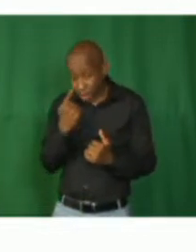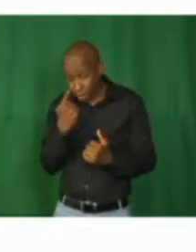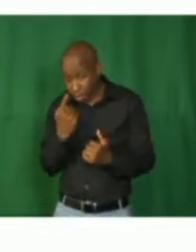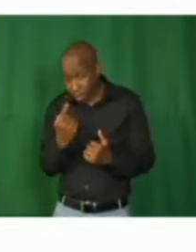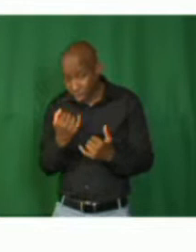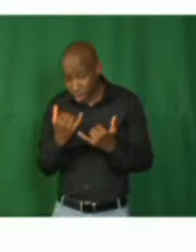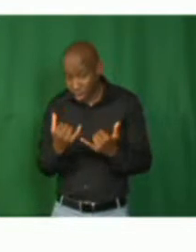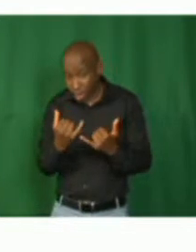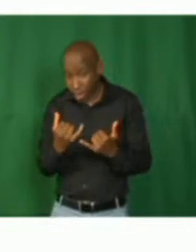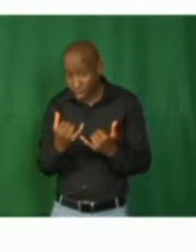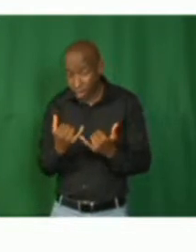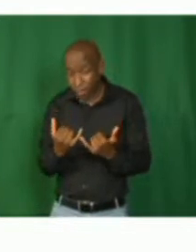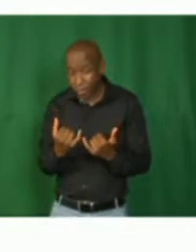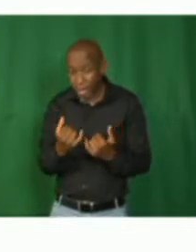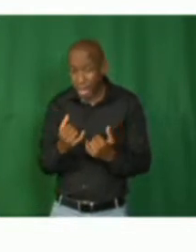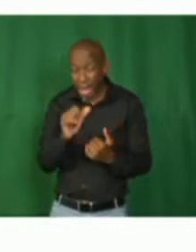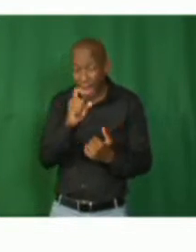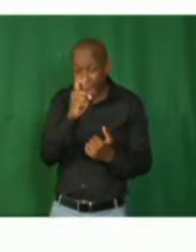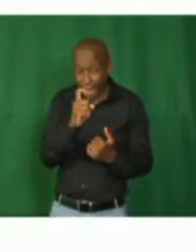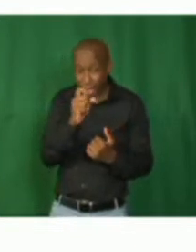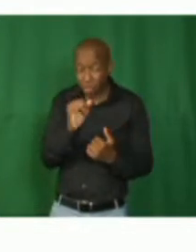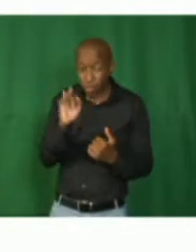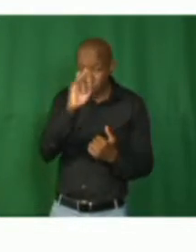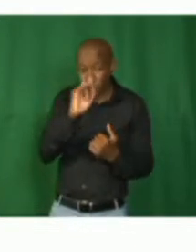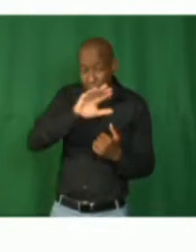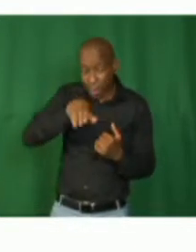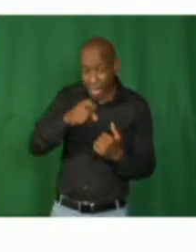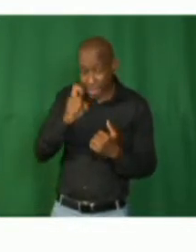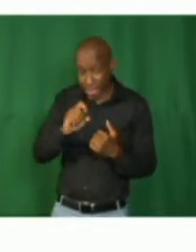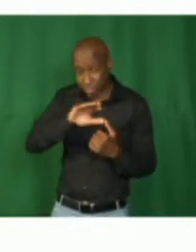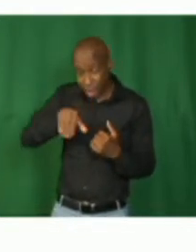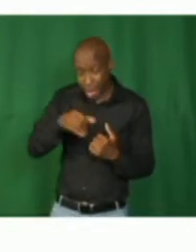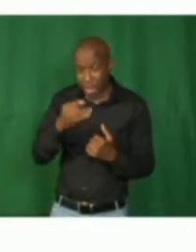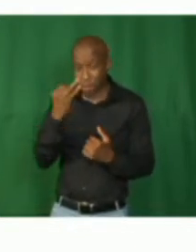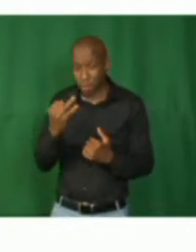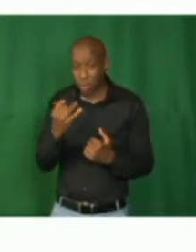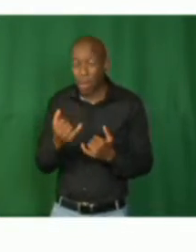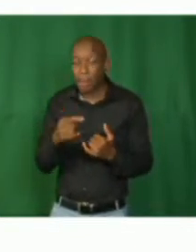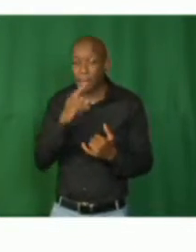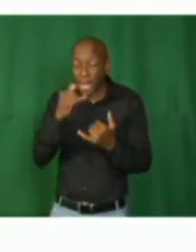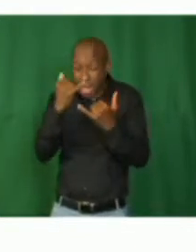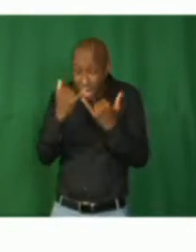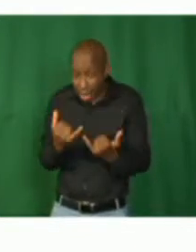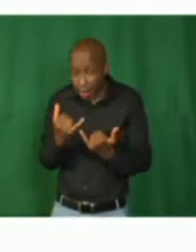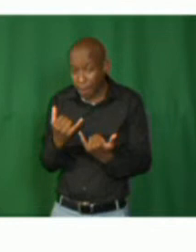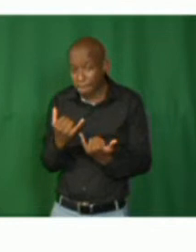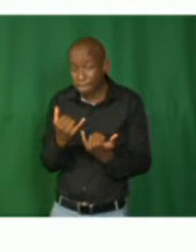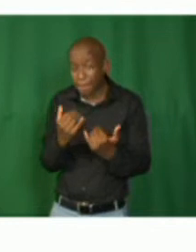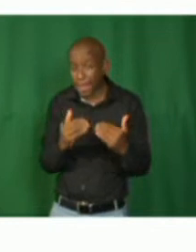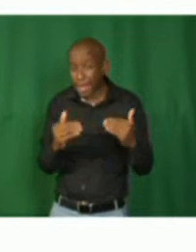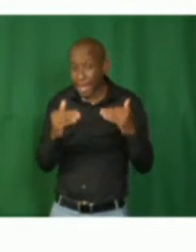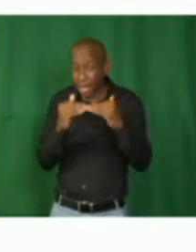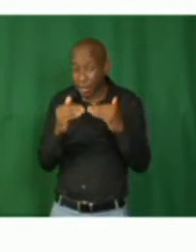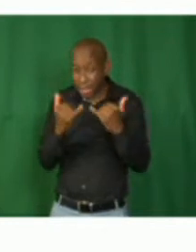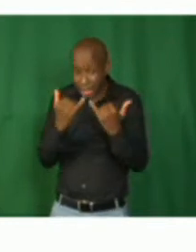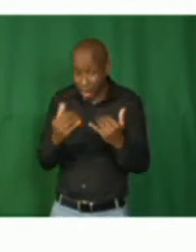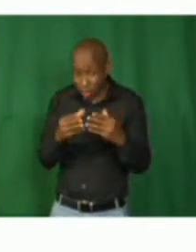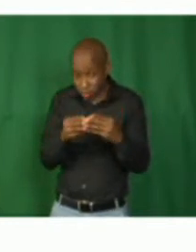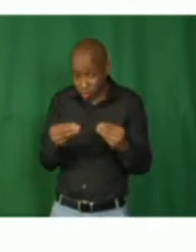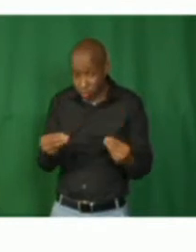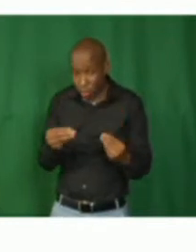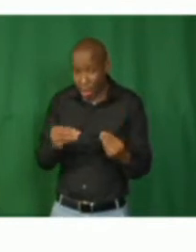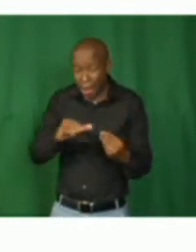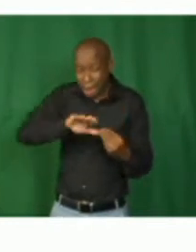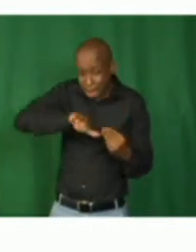where x squared minus x minus 2. But in the graph that, in the equation that we are to solve, there